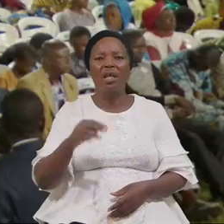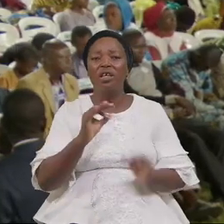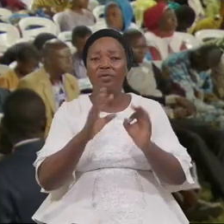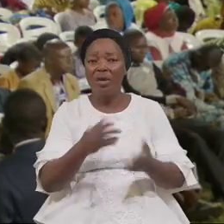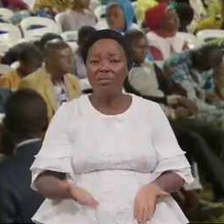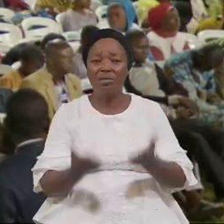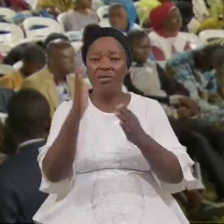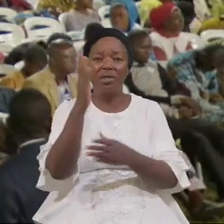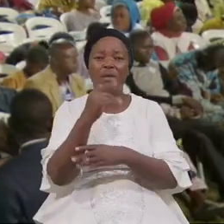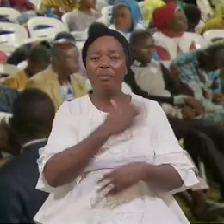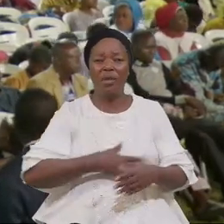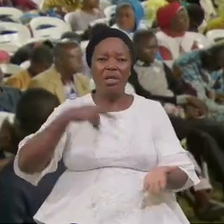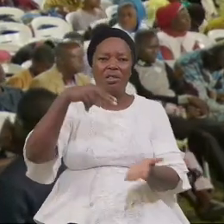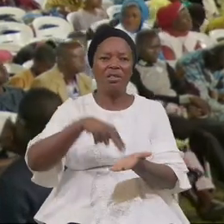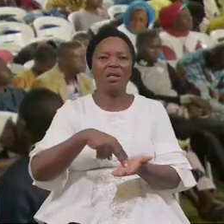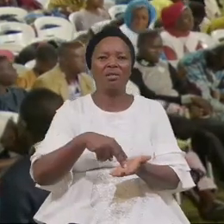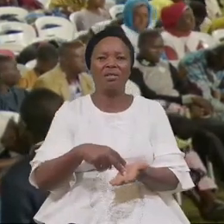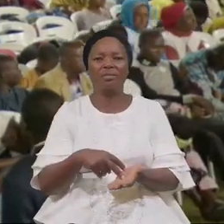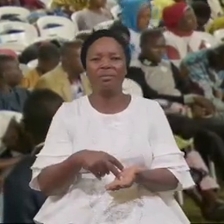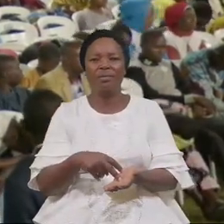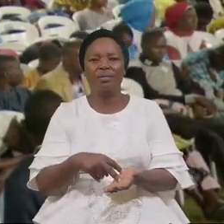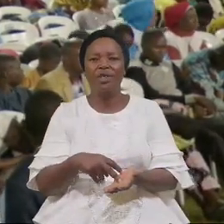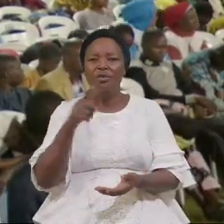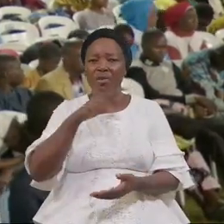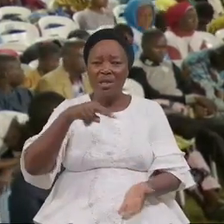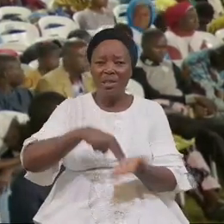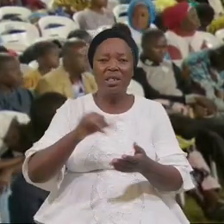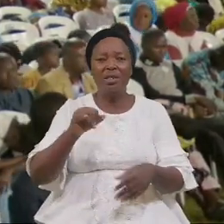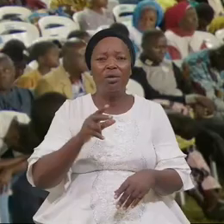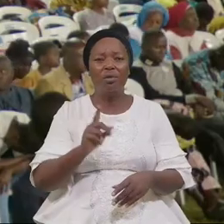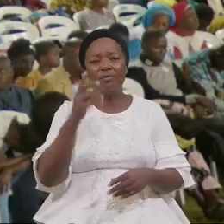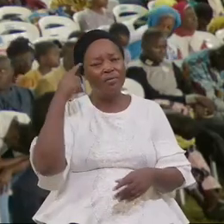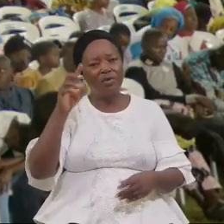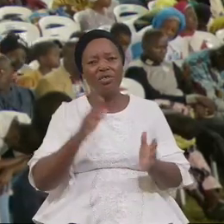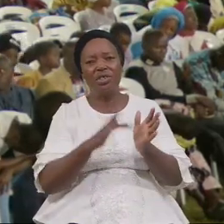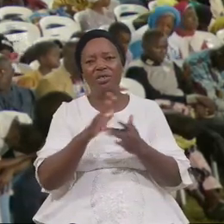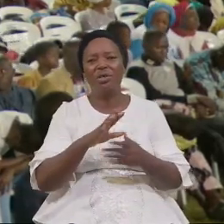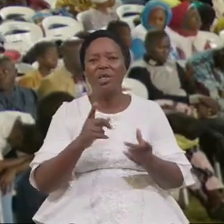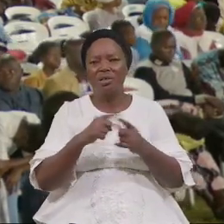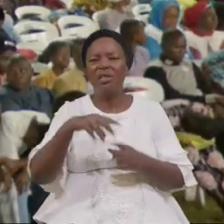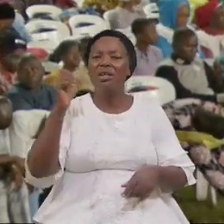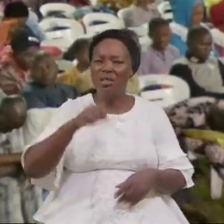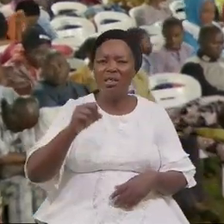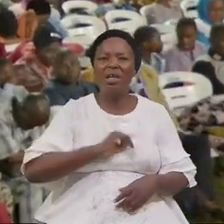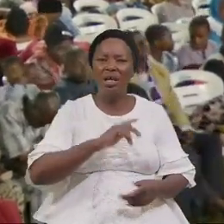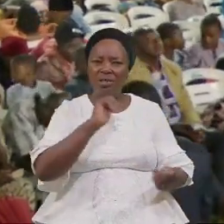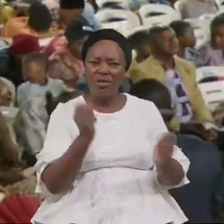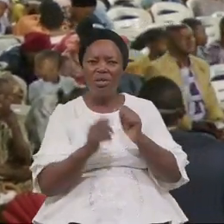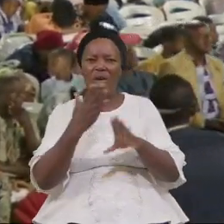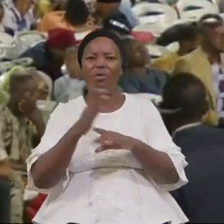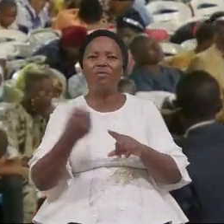hand, you'll stand up. You're standing up for Jesus. You say, yes, I turn away from my